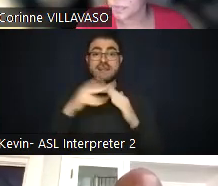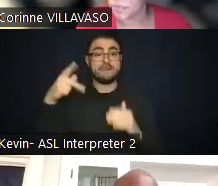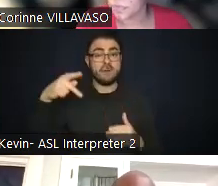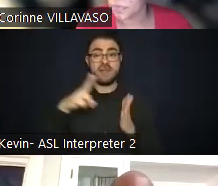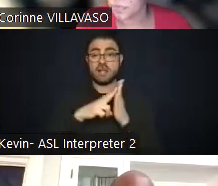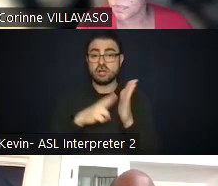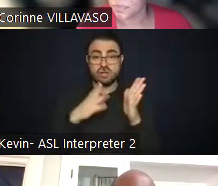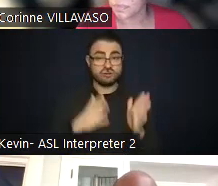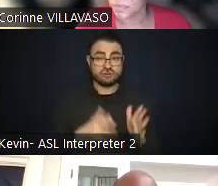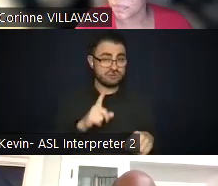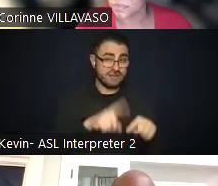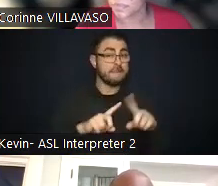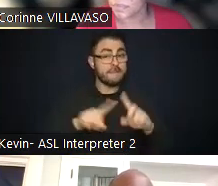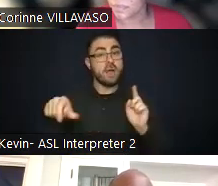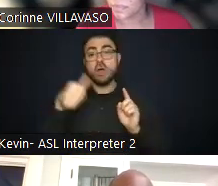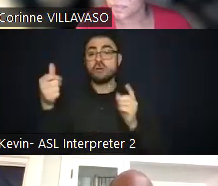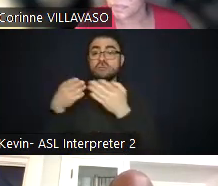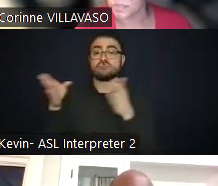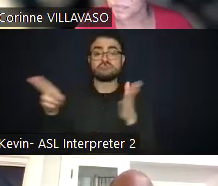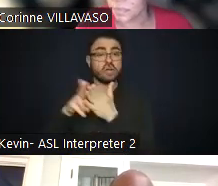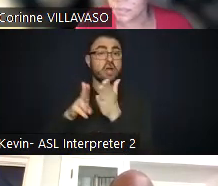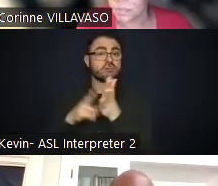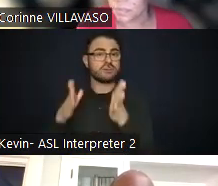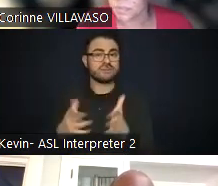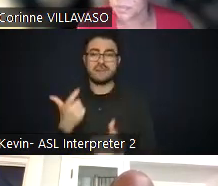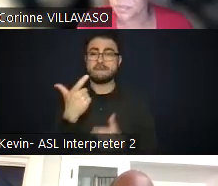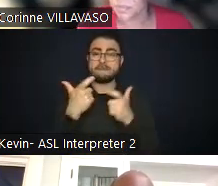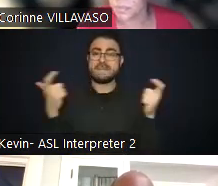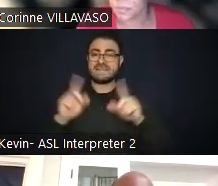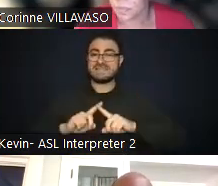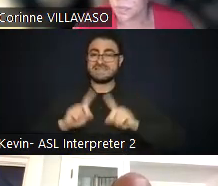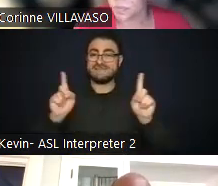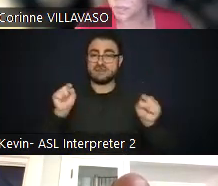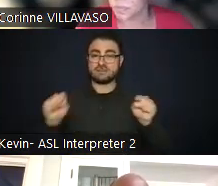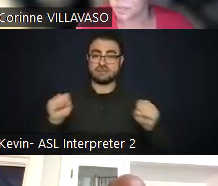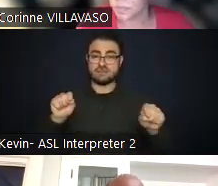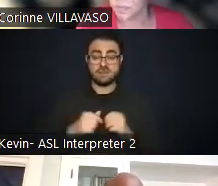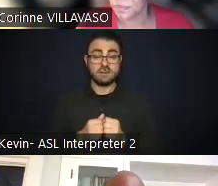other contractors. And that is one of the big differences is that